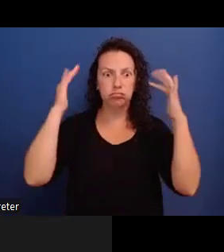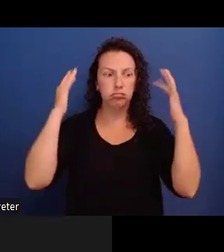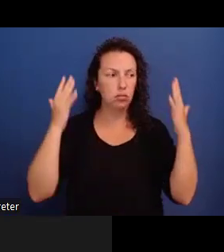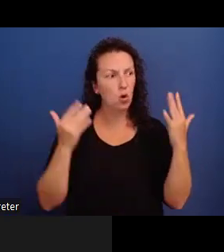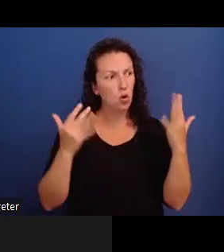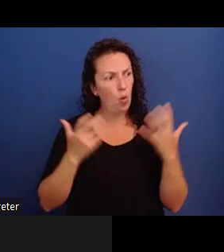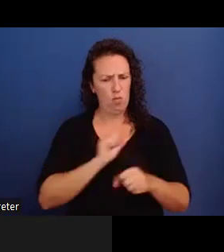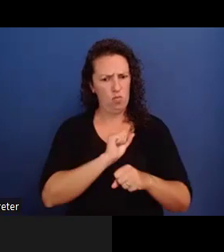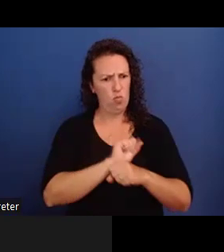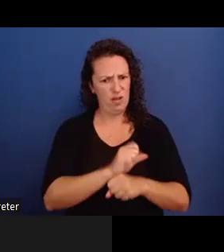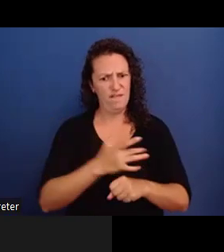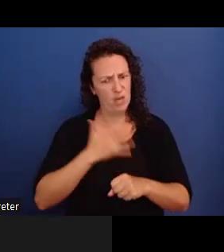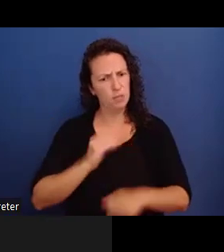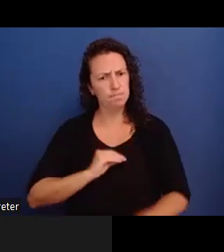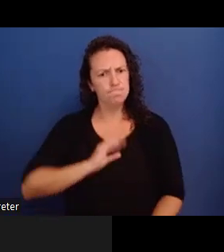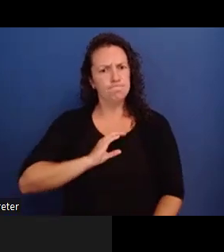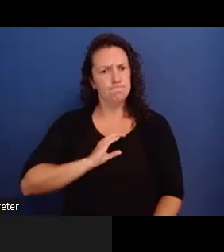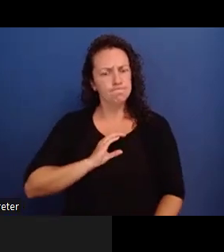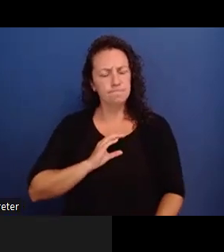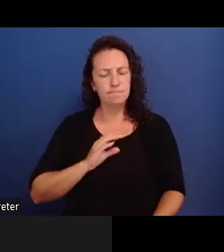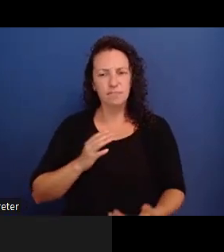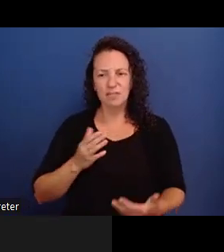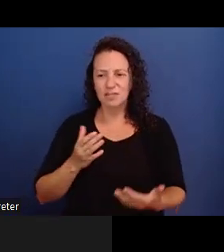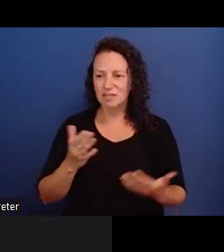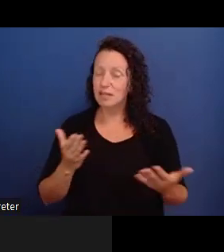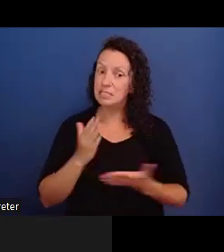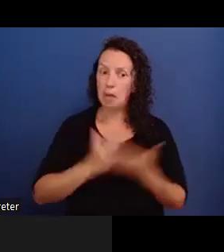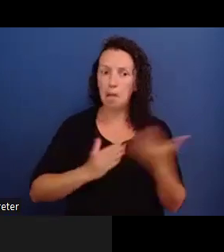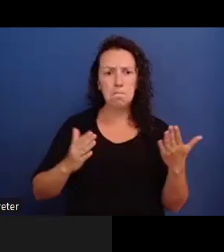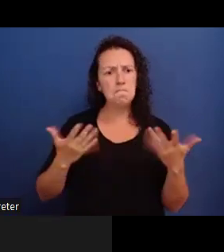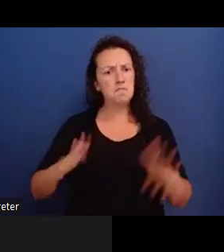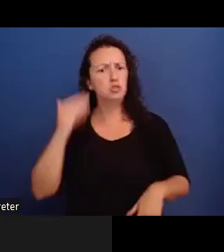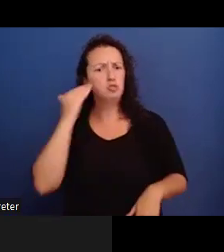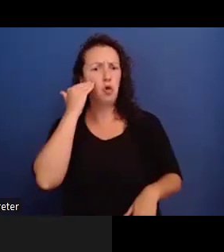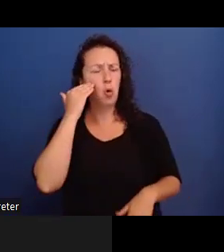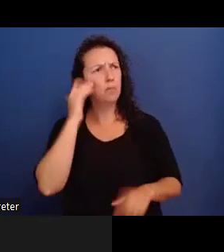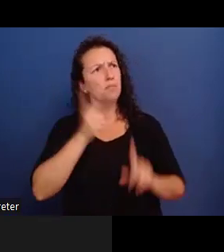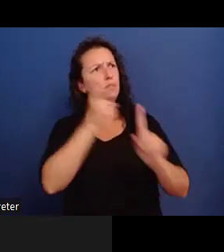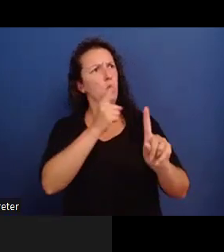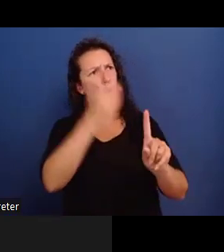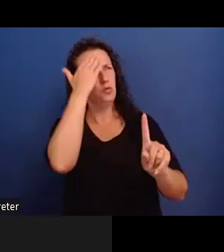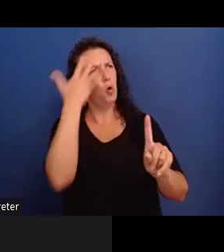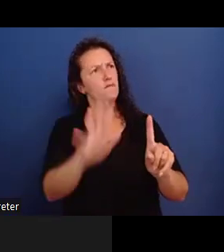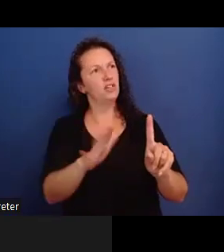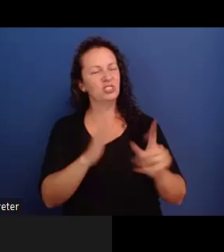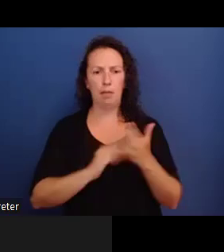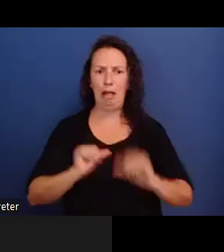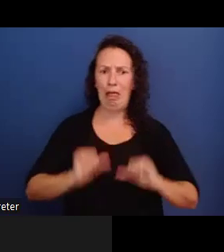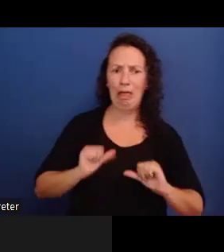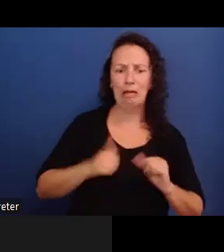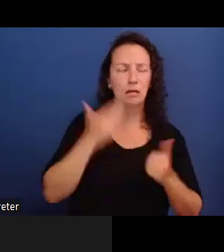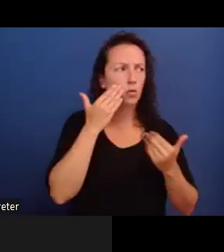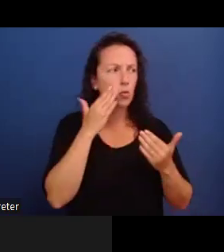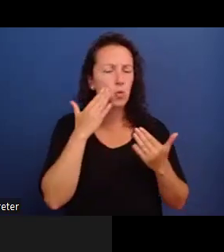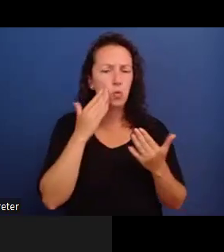work. Some of us know what we want, others of us are not really sure what we want. But for even those that